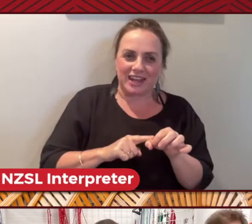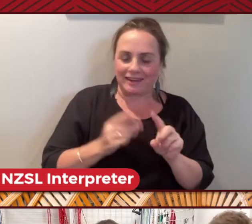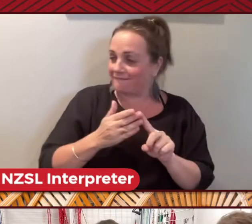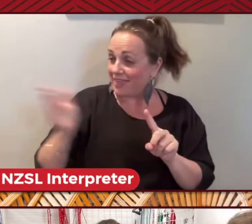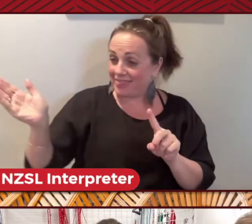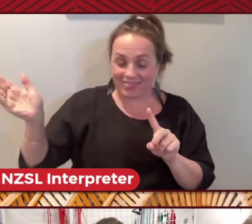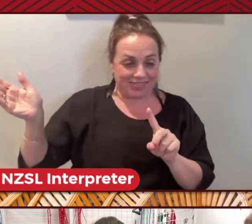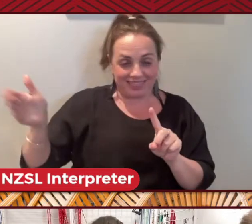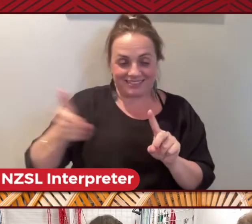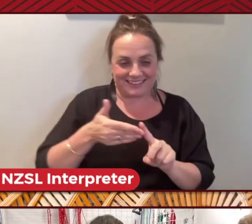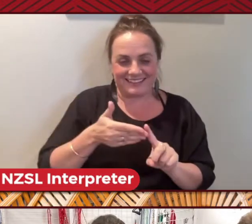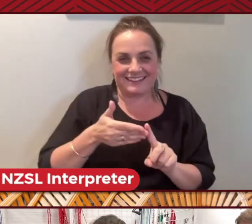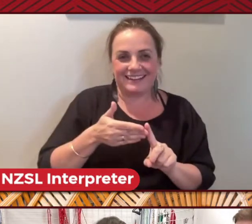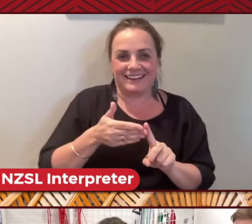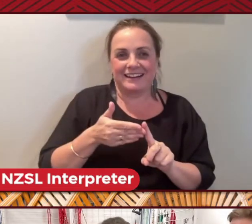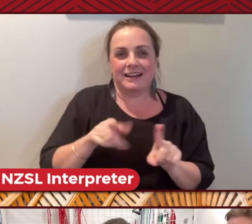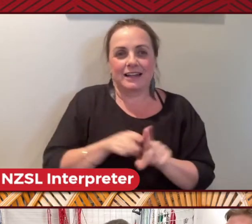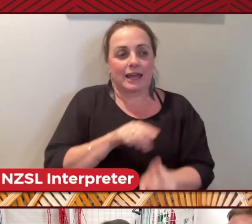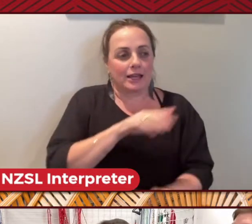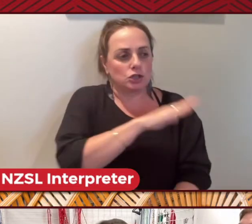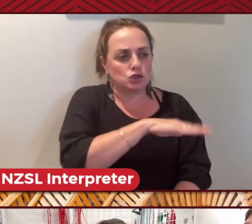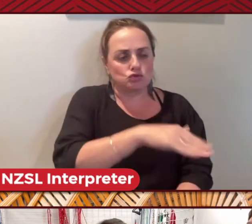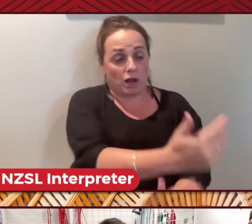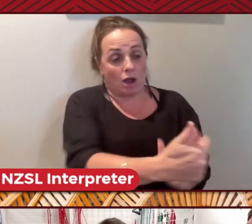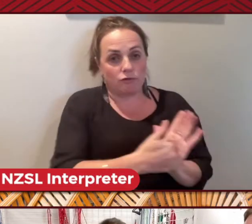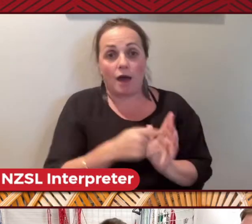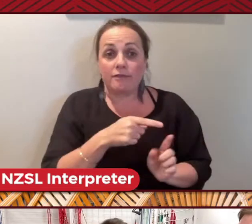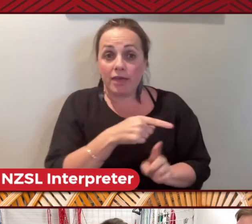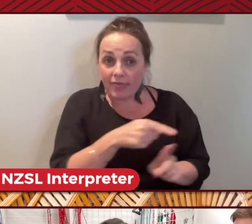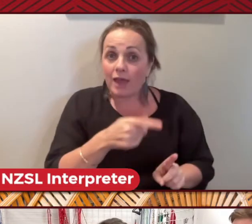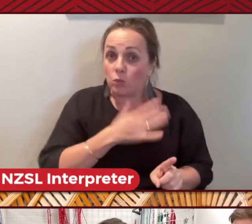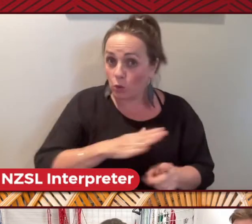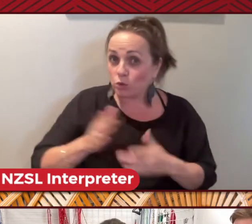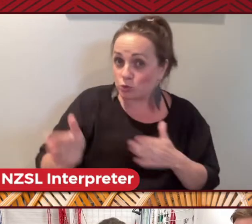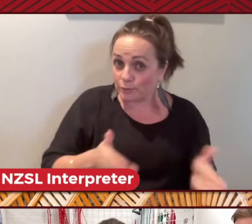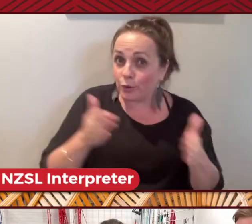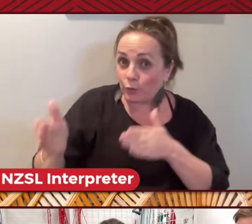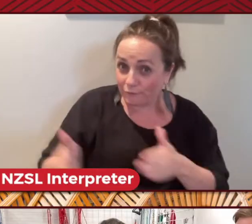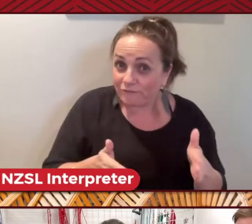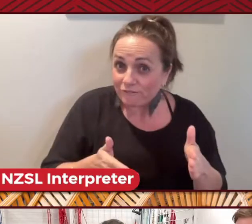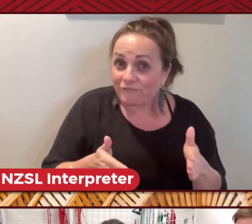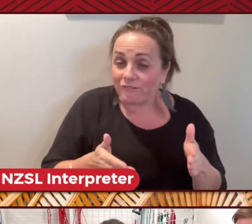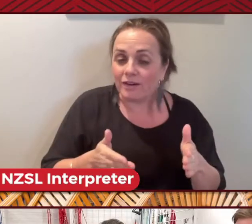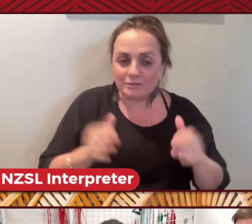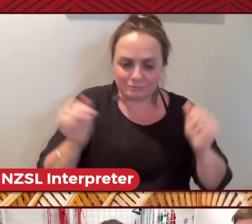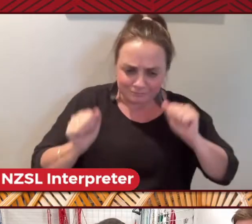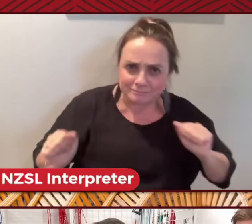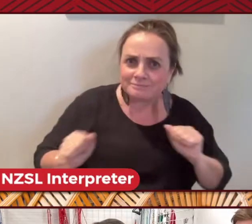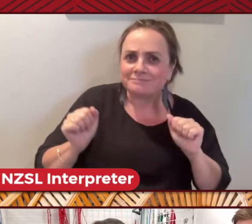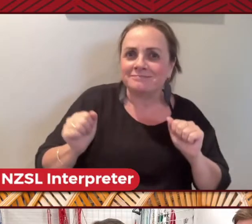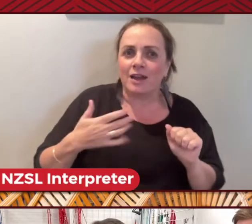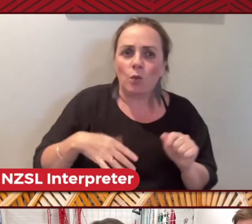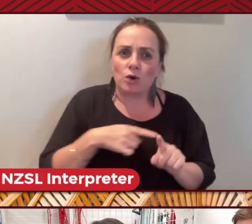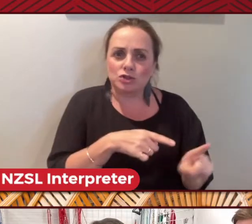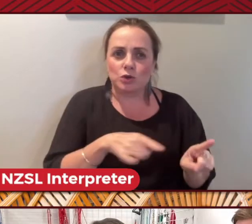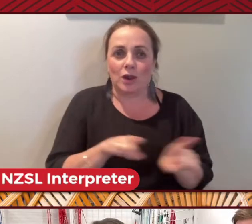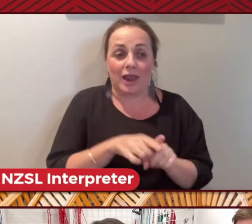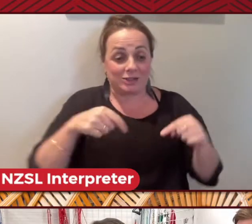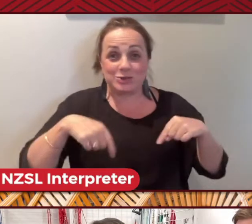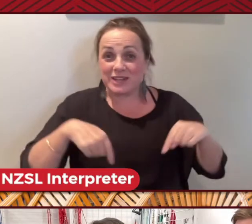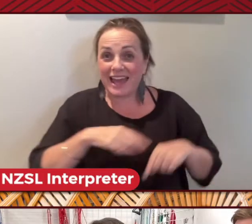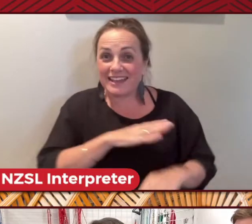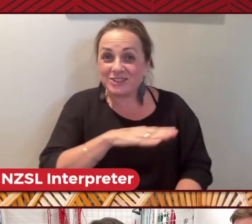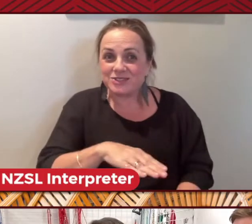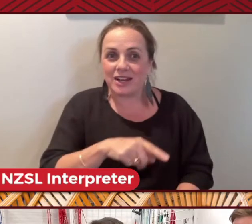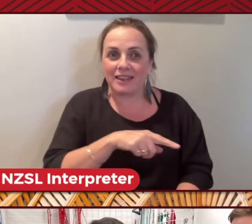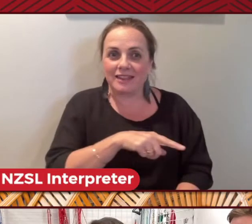kids actually, like, you know, they're coming in and a lot of them want to move, you know, they're really like, you know, the kids in today are like, I want to be